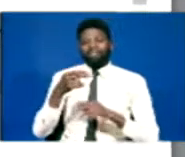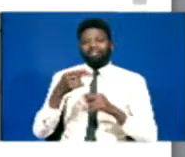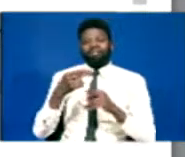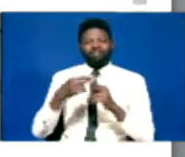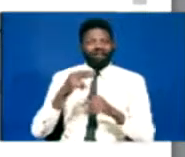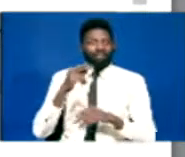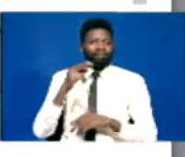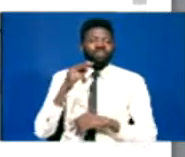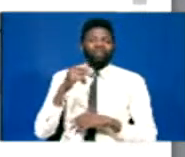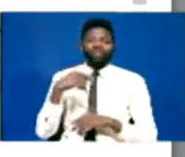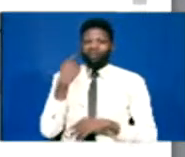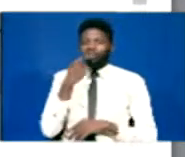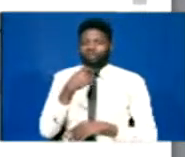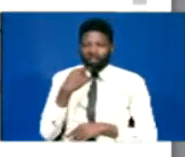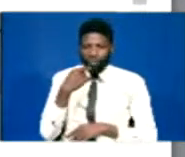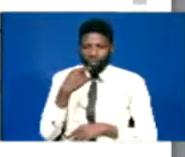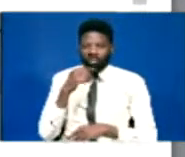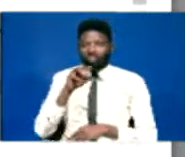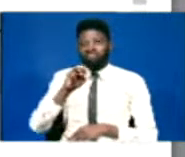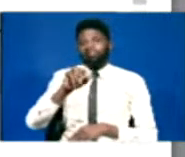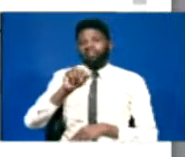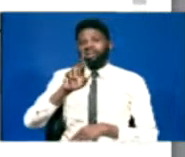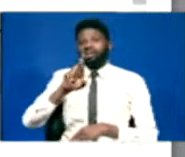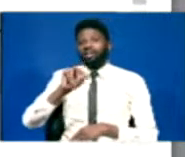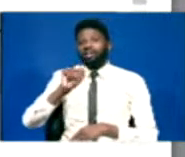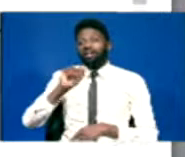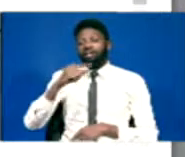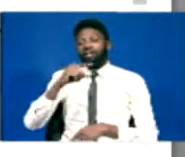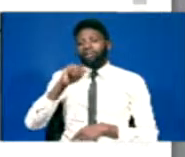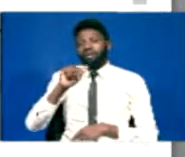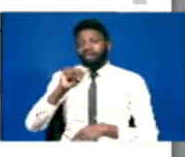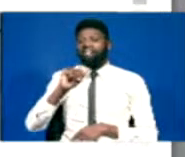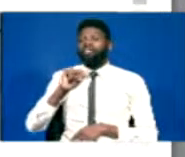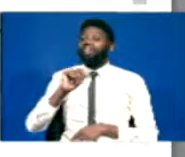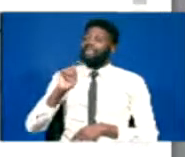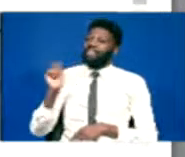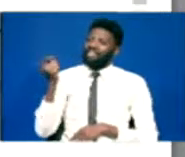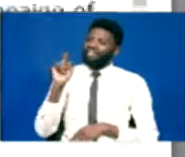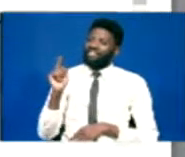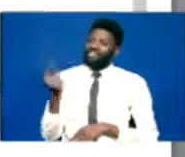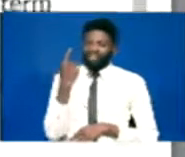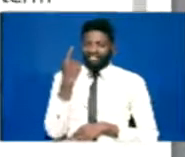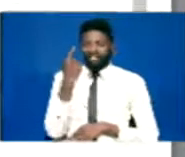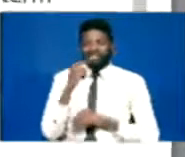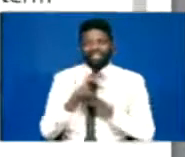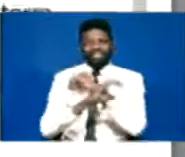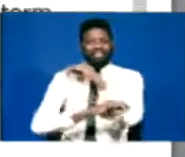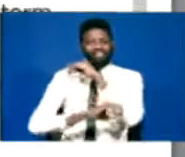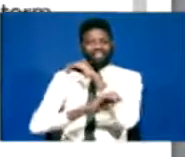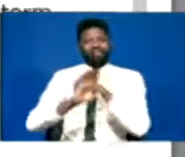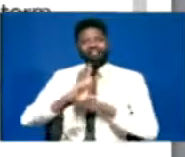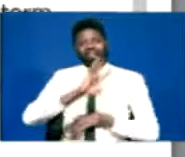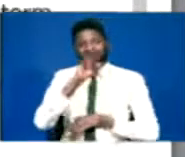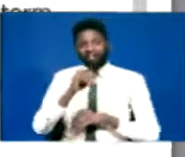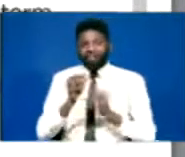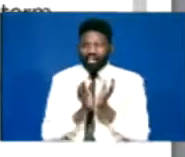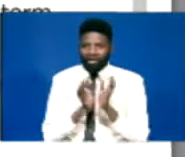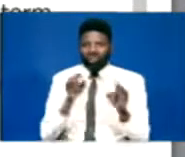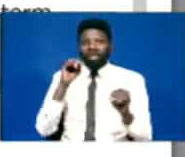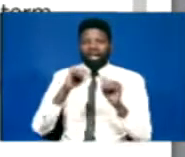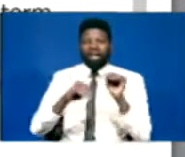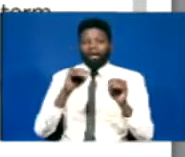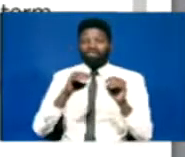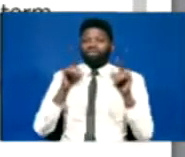making Kenya the first country in Africa to have a general elections nullified. 60 days later, we had